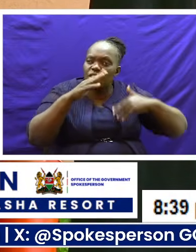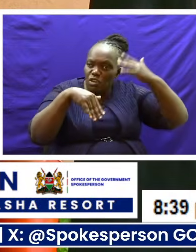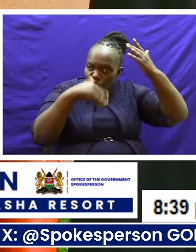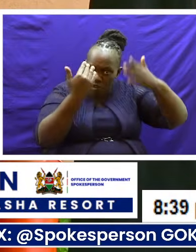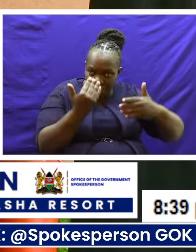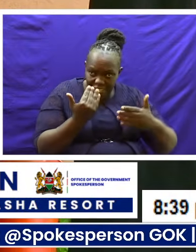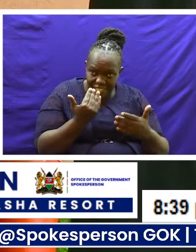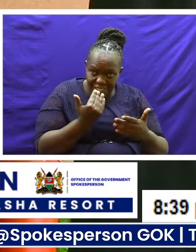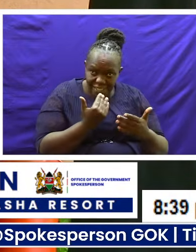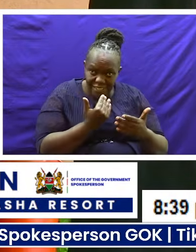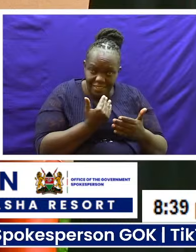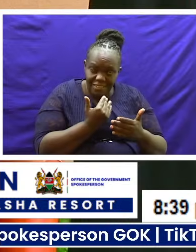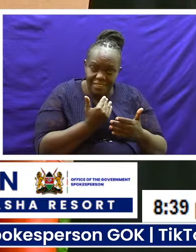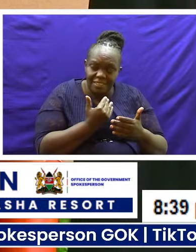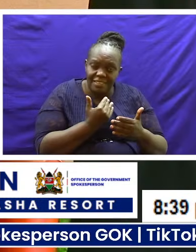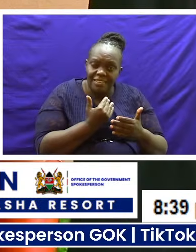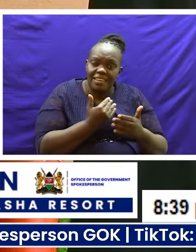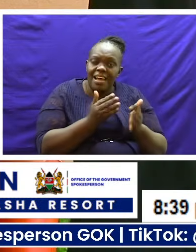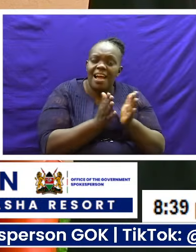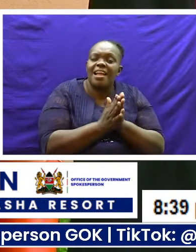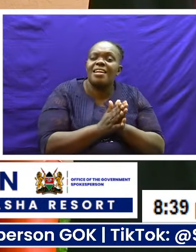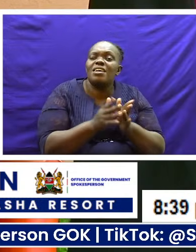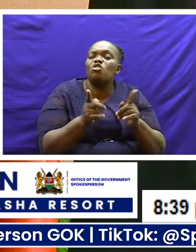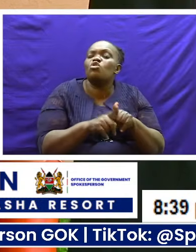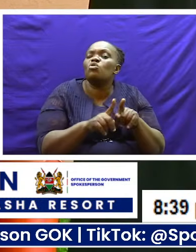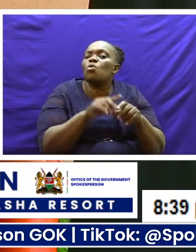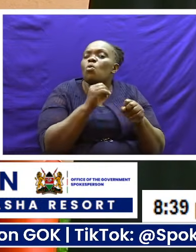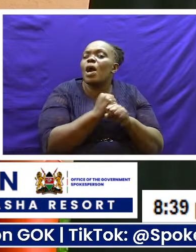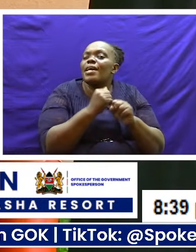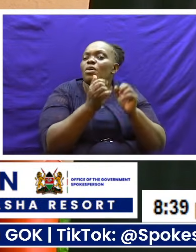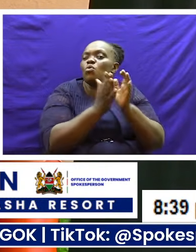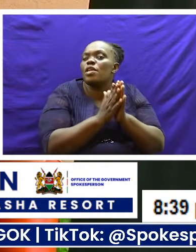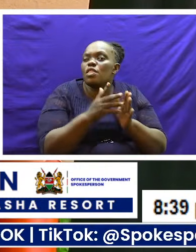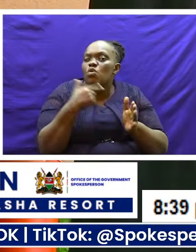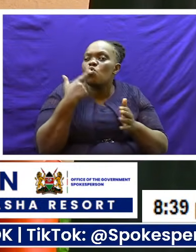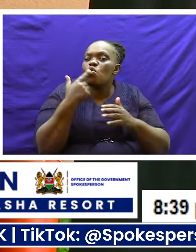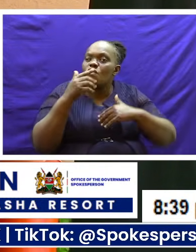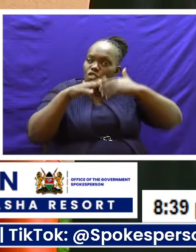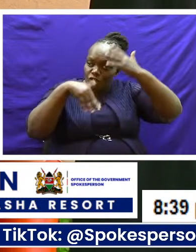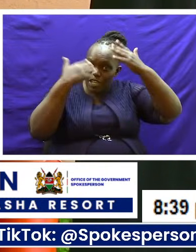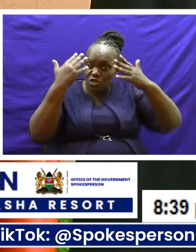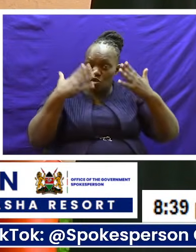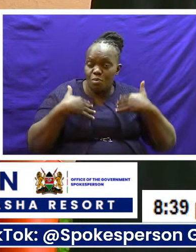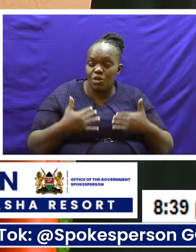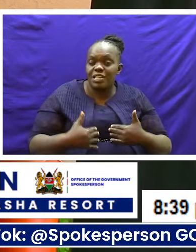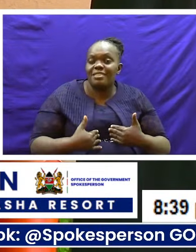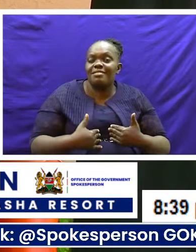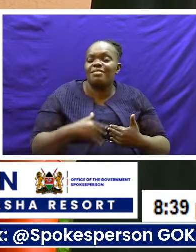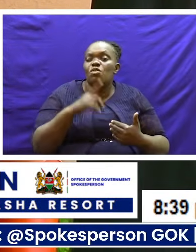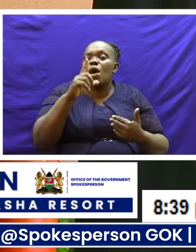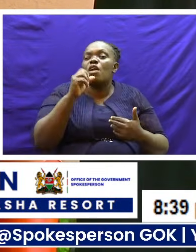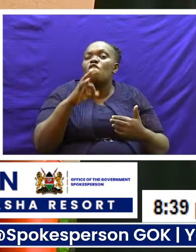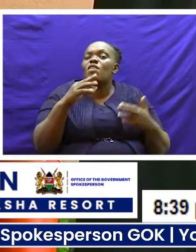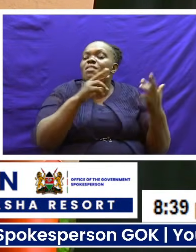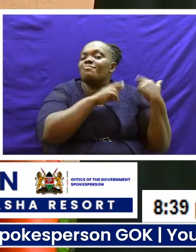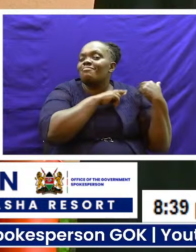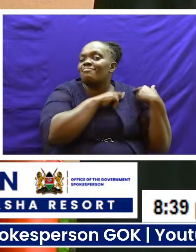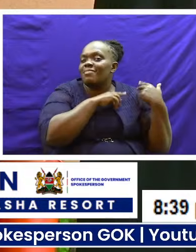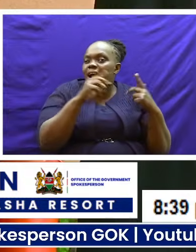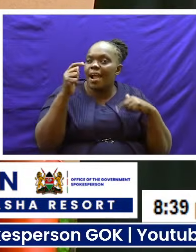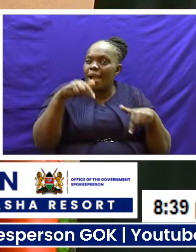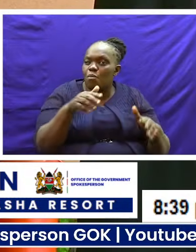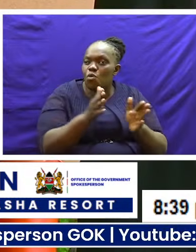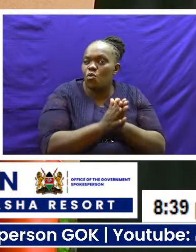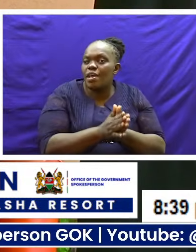universities, and we are also working with professional bodies. One of our mandates is to come up